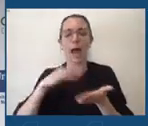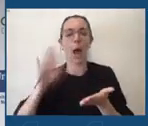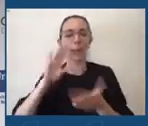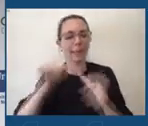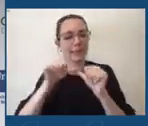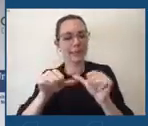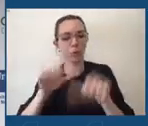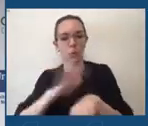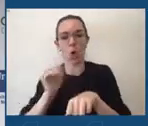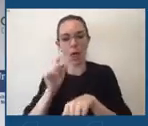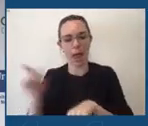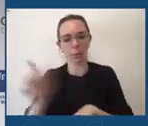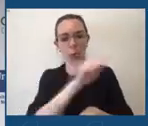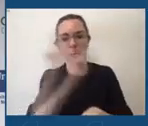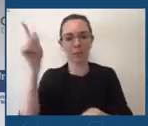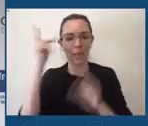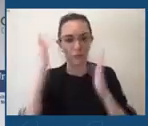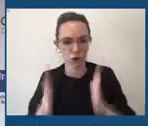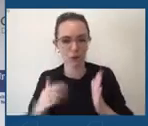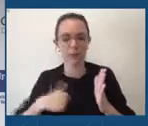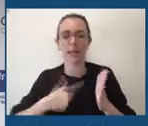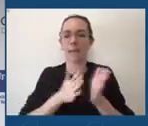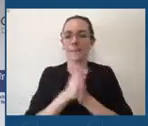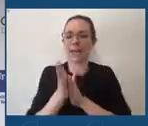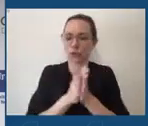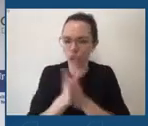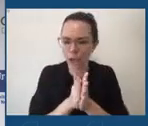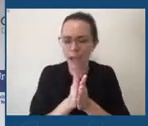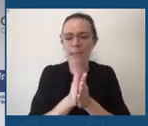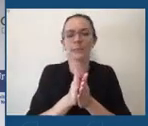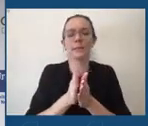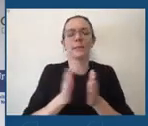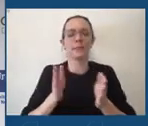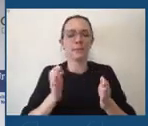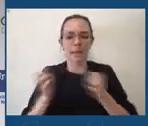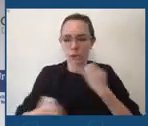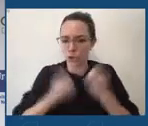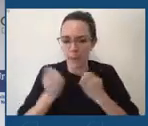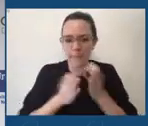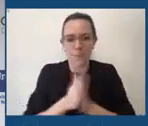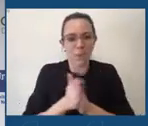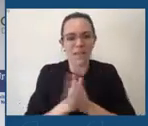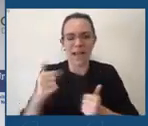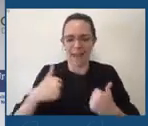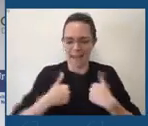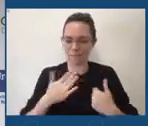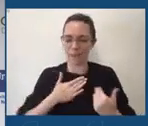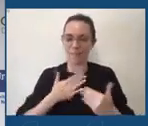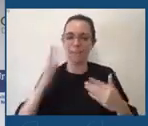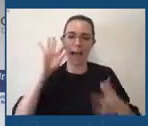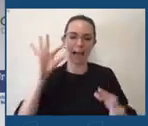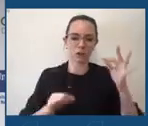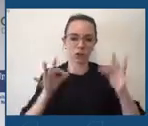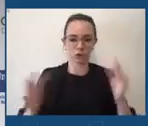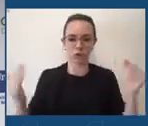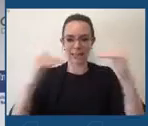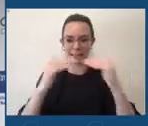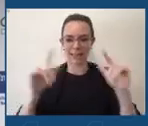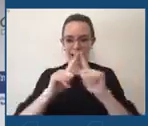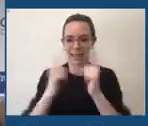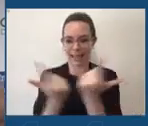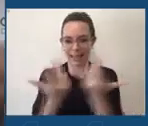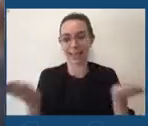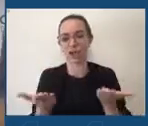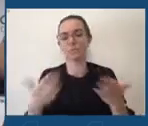am energized, I'm motivated, and I do have my Justice League standing side by side with me. Thank you,